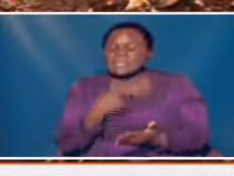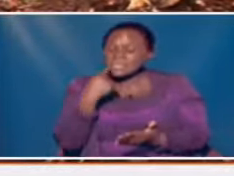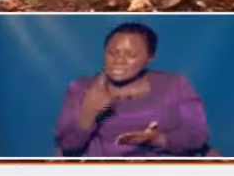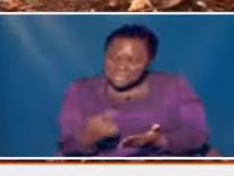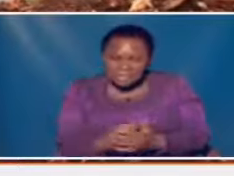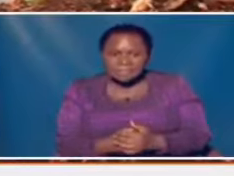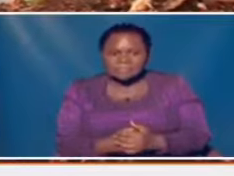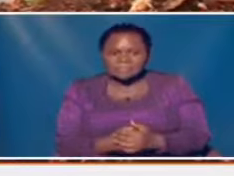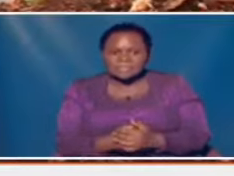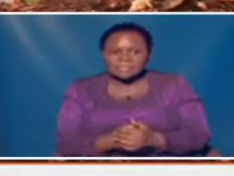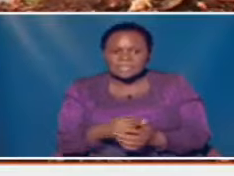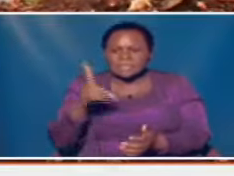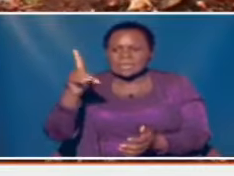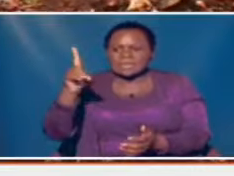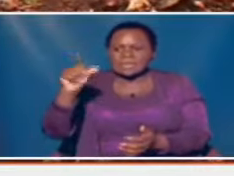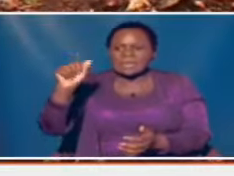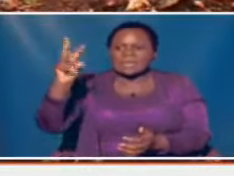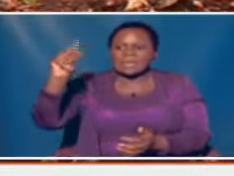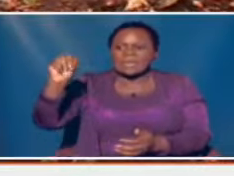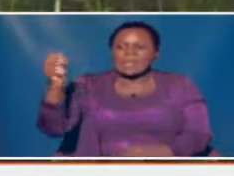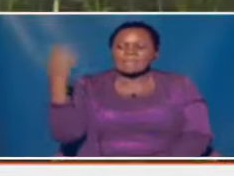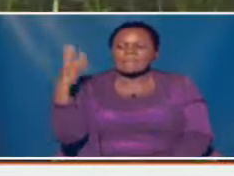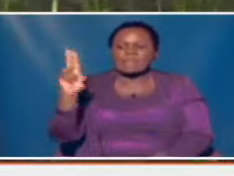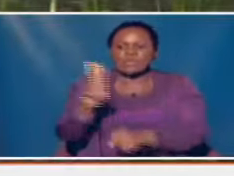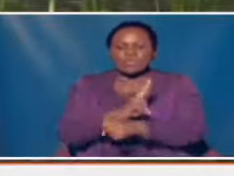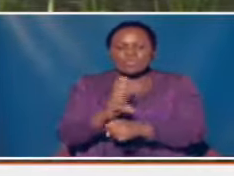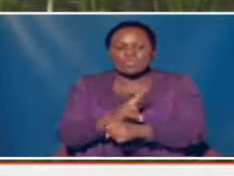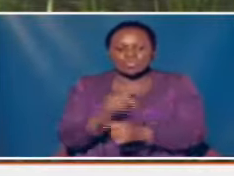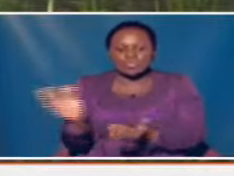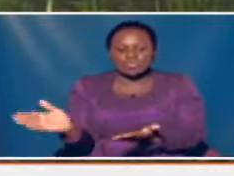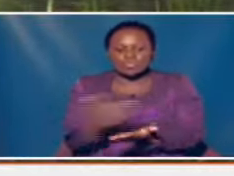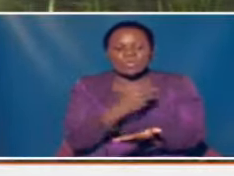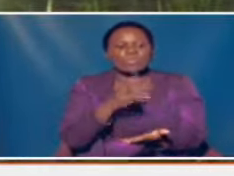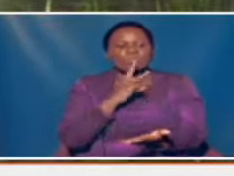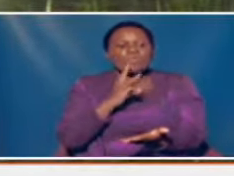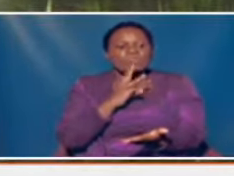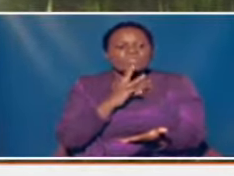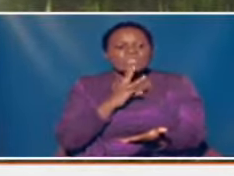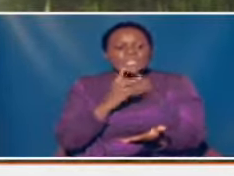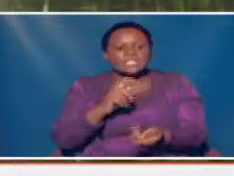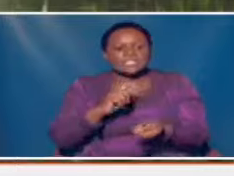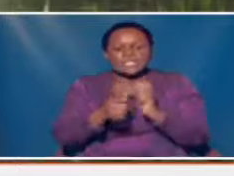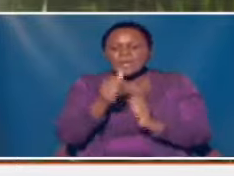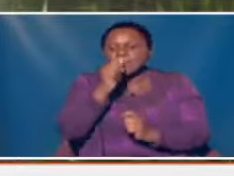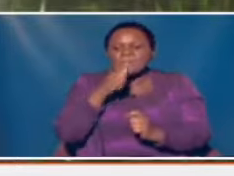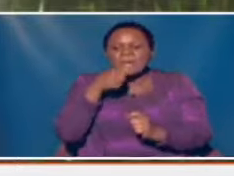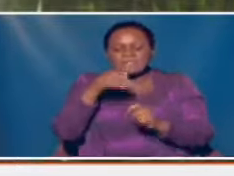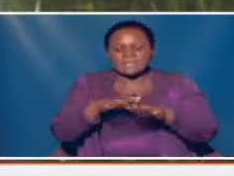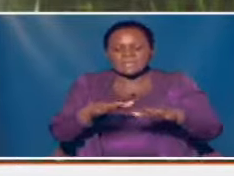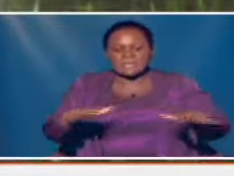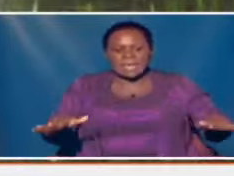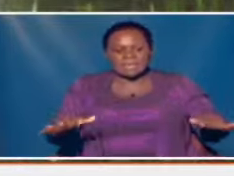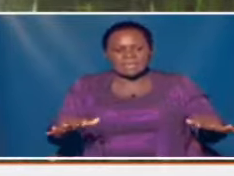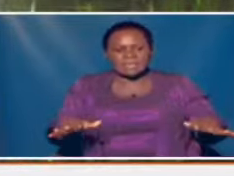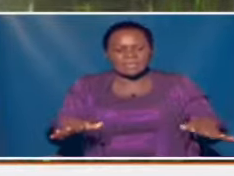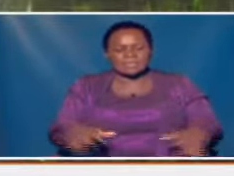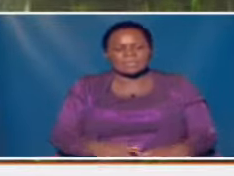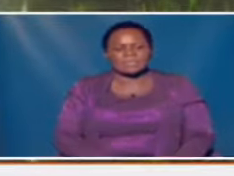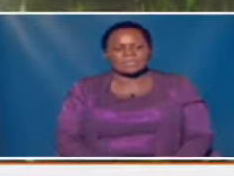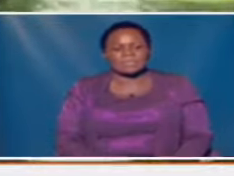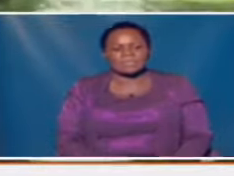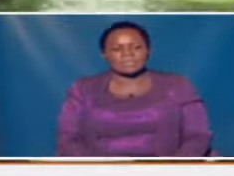say the dam that was previously used to drain water has been turned into a private farm, spelling doom for